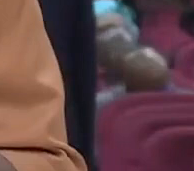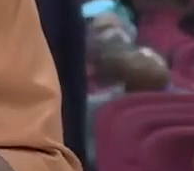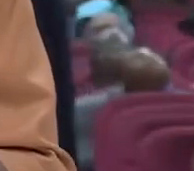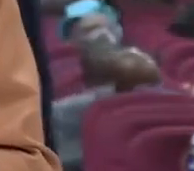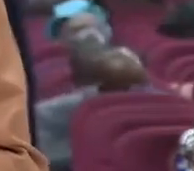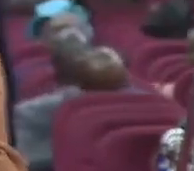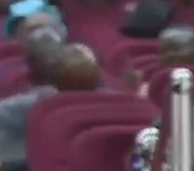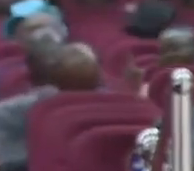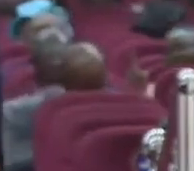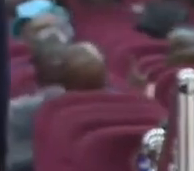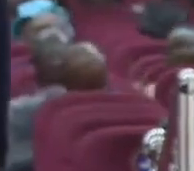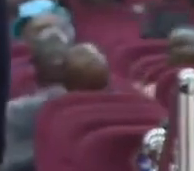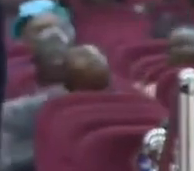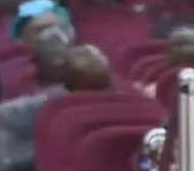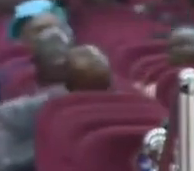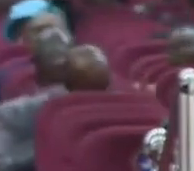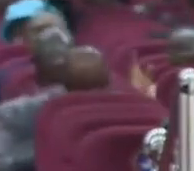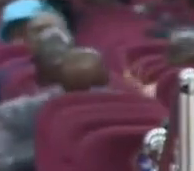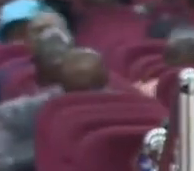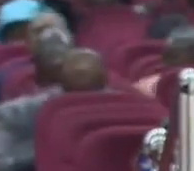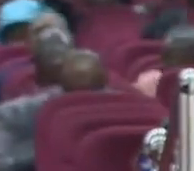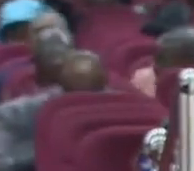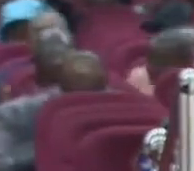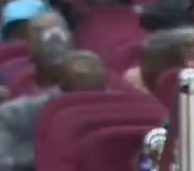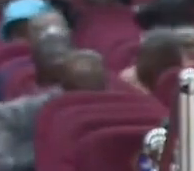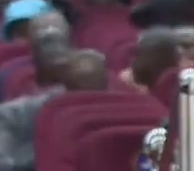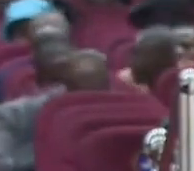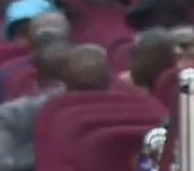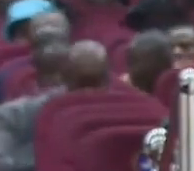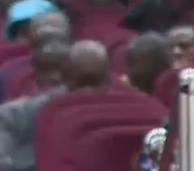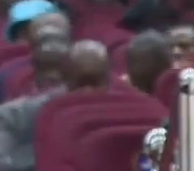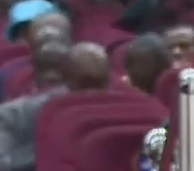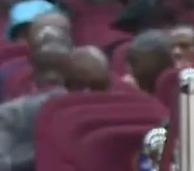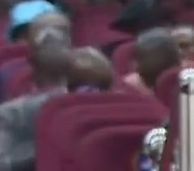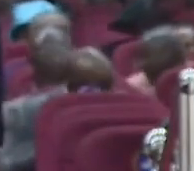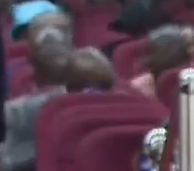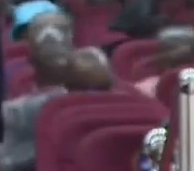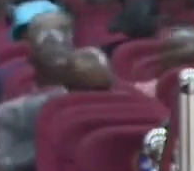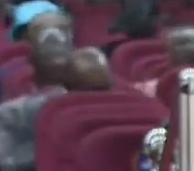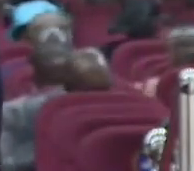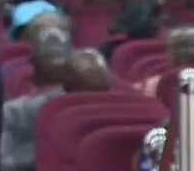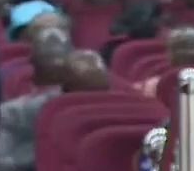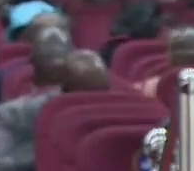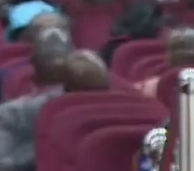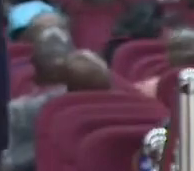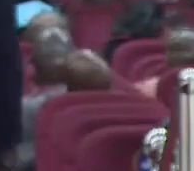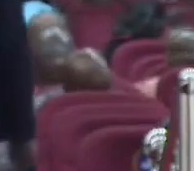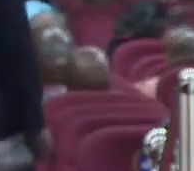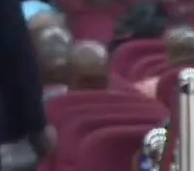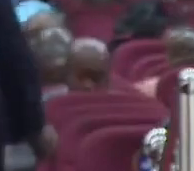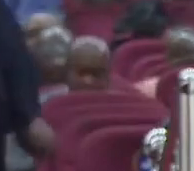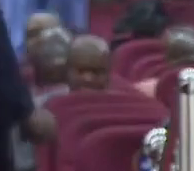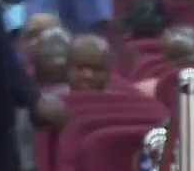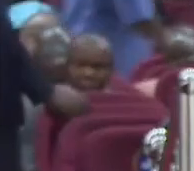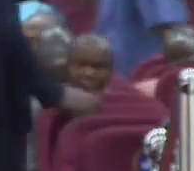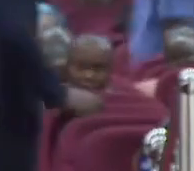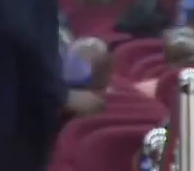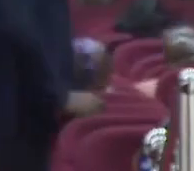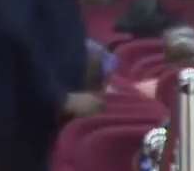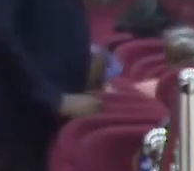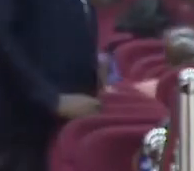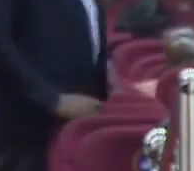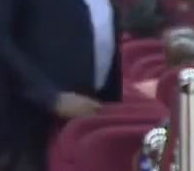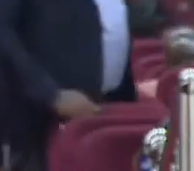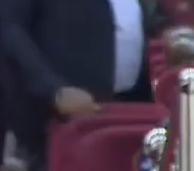I want to show the Almighty God that our ability to be grateful